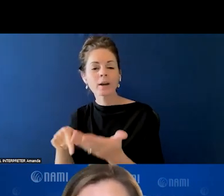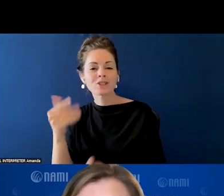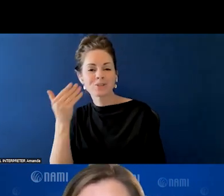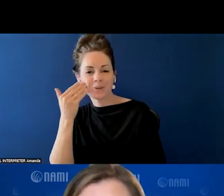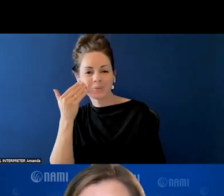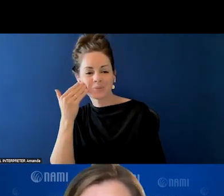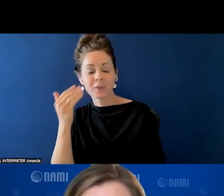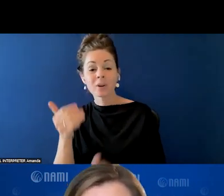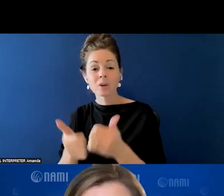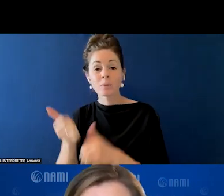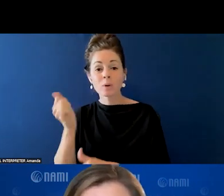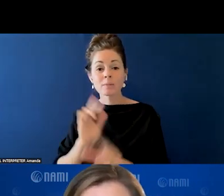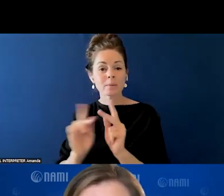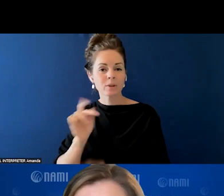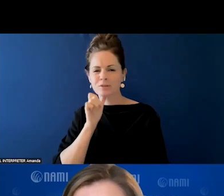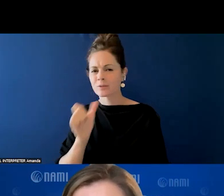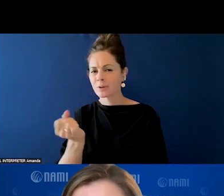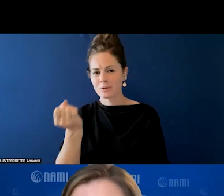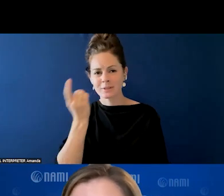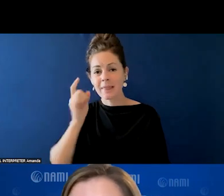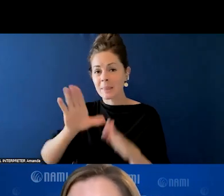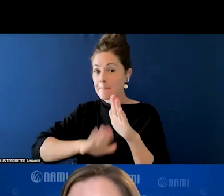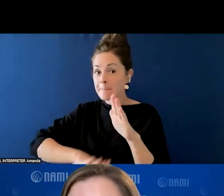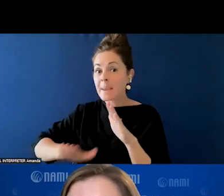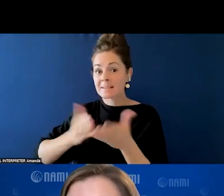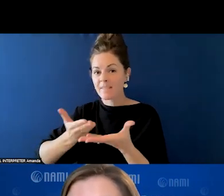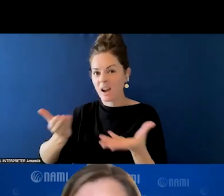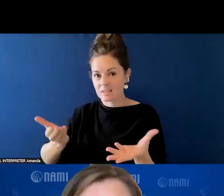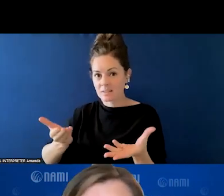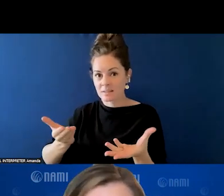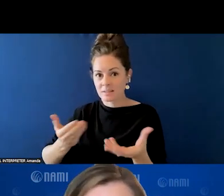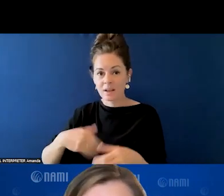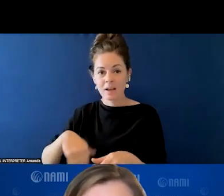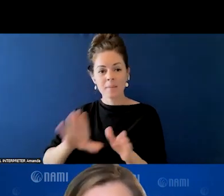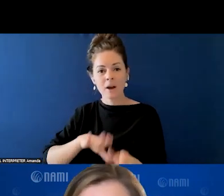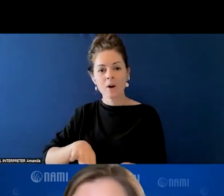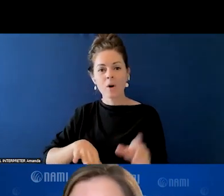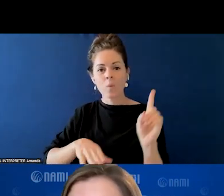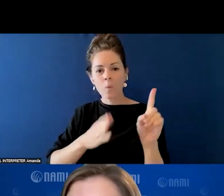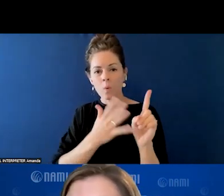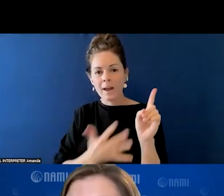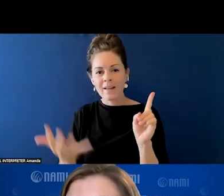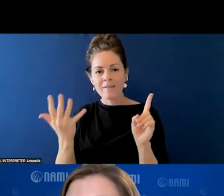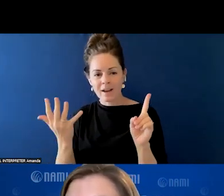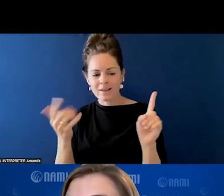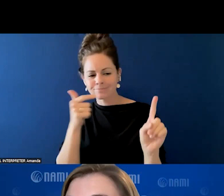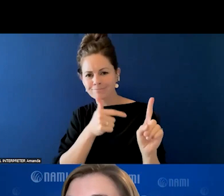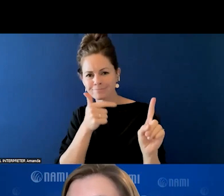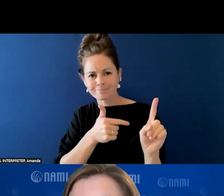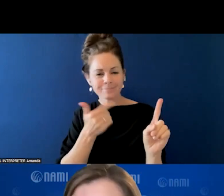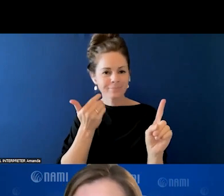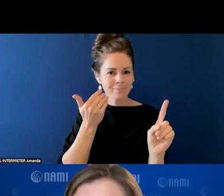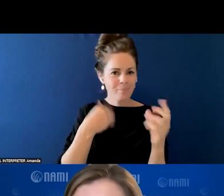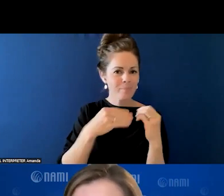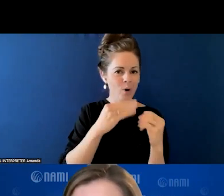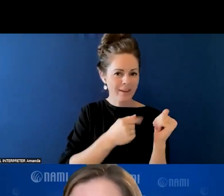most people don't understand the basic facts of 988. Only about 1 in 5 people got more than